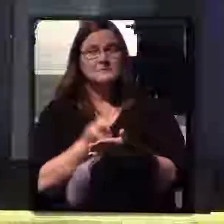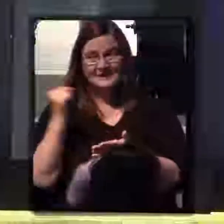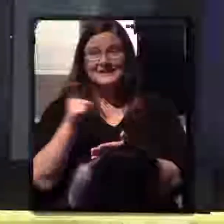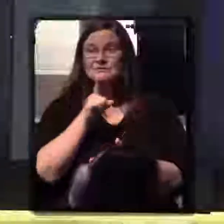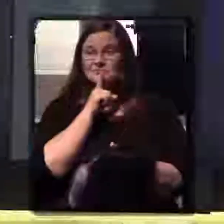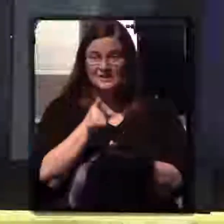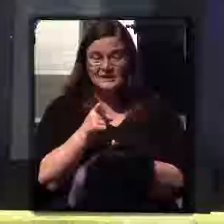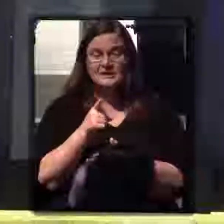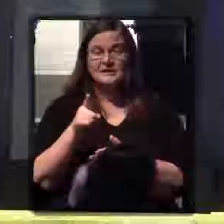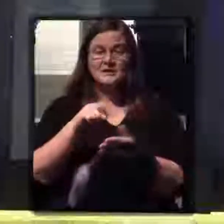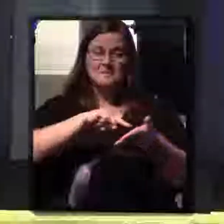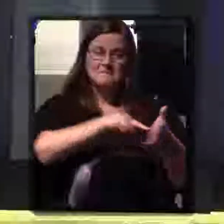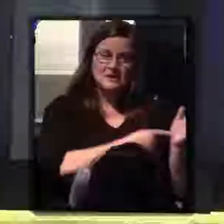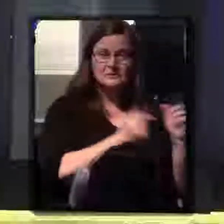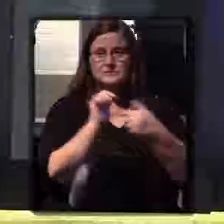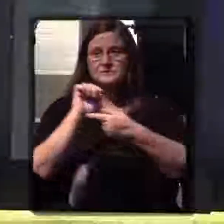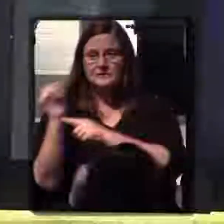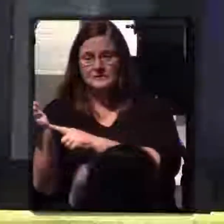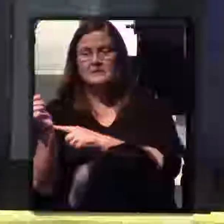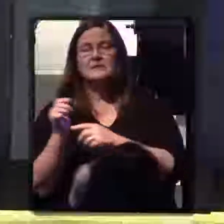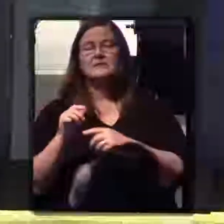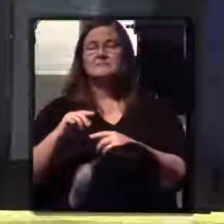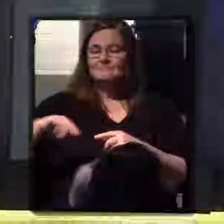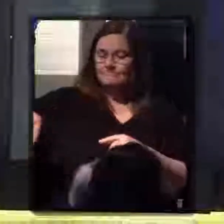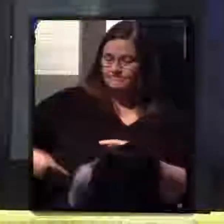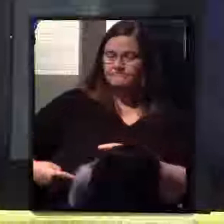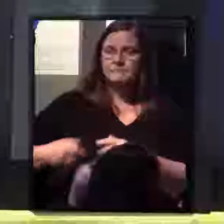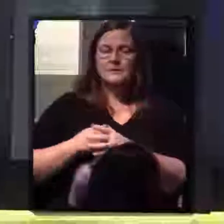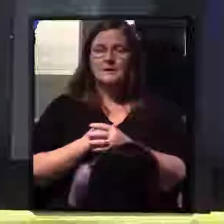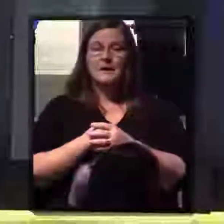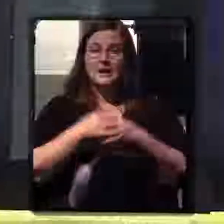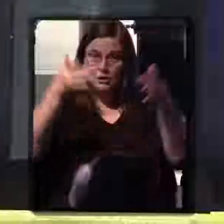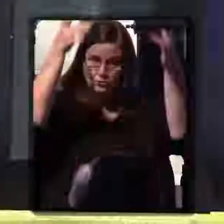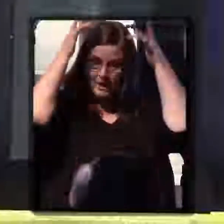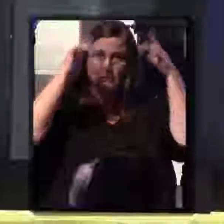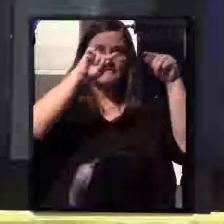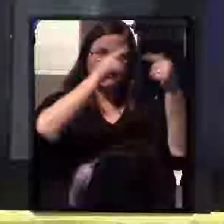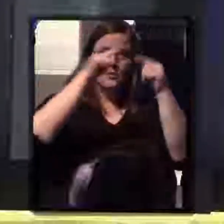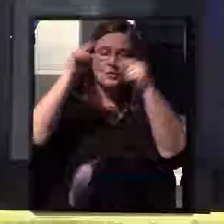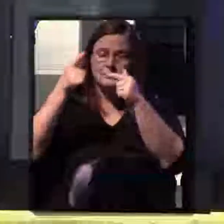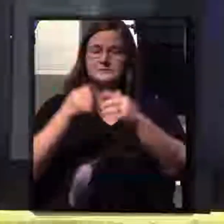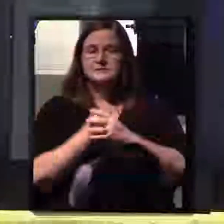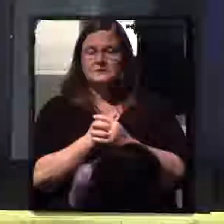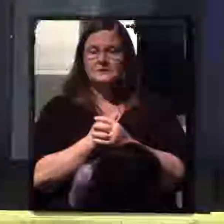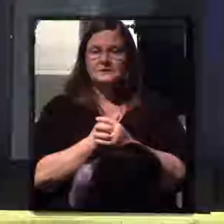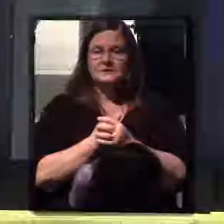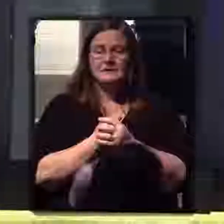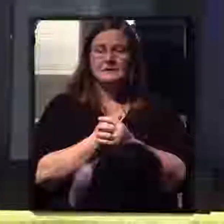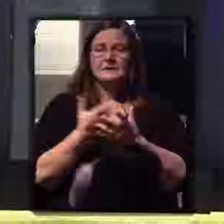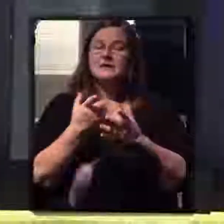the gospel text that he was literally pierced through with nails. He was pierced by a crown of